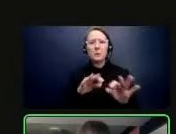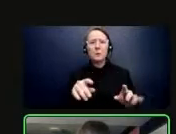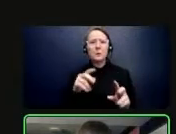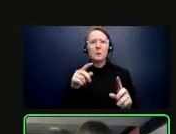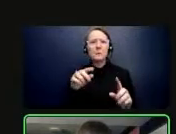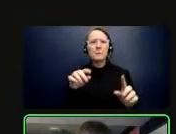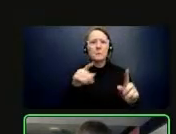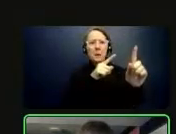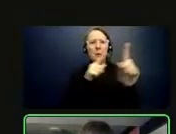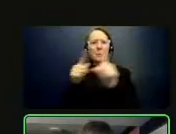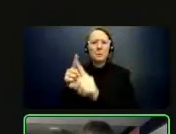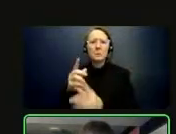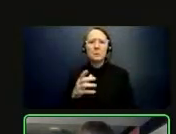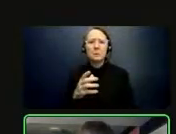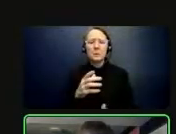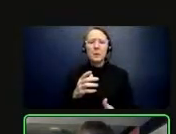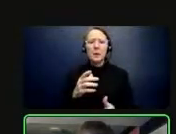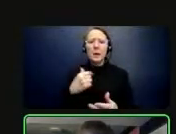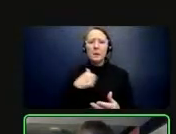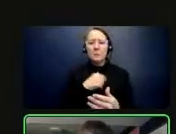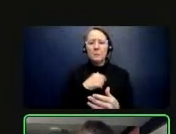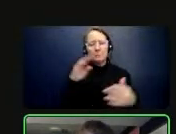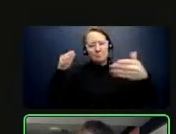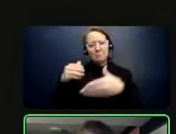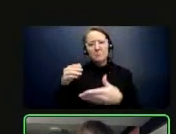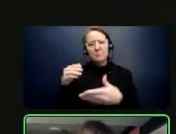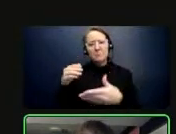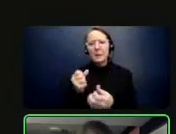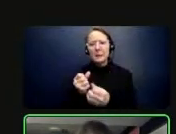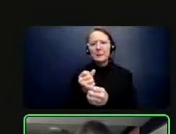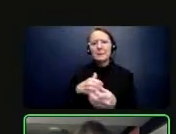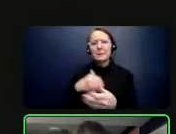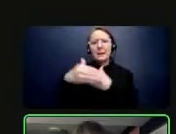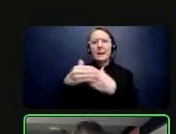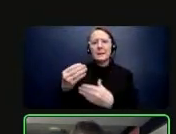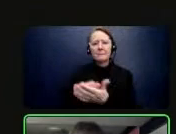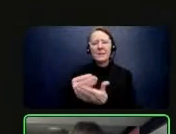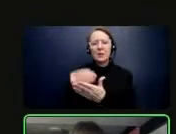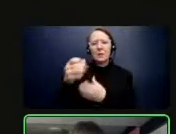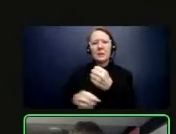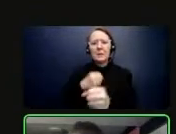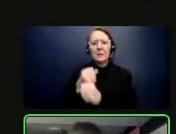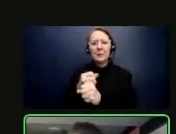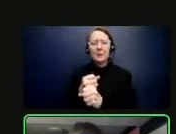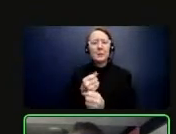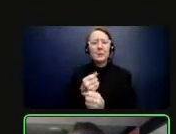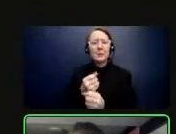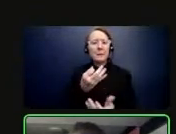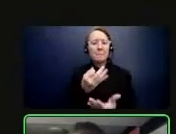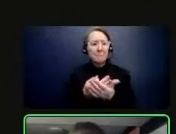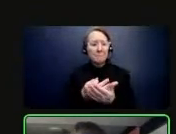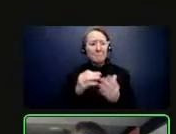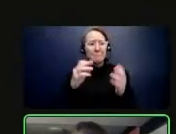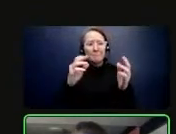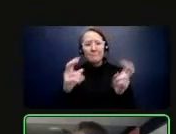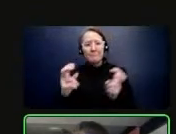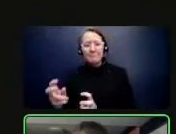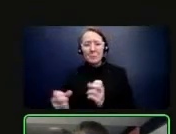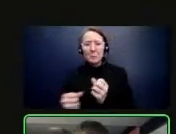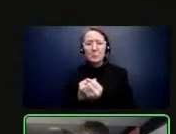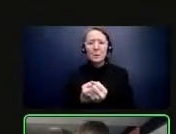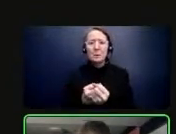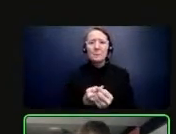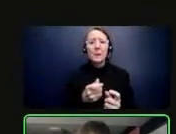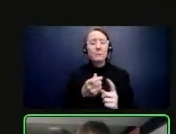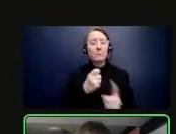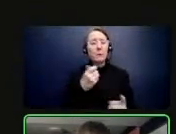our policy direction for this next fiscal year. Far and away in that work session in November, the number one